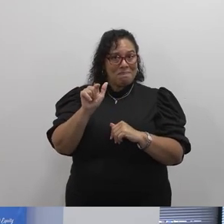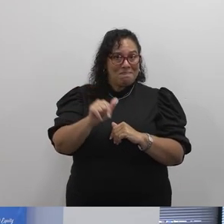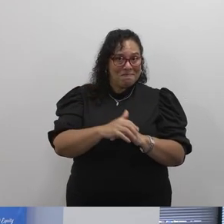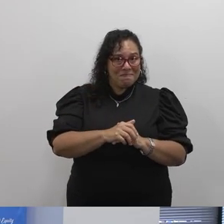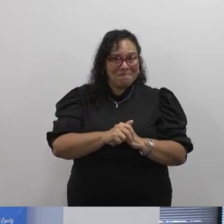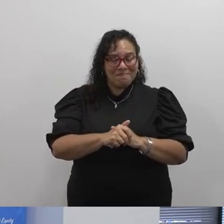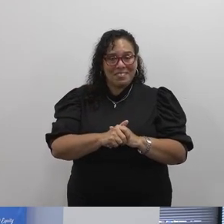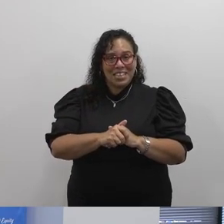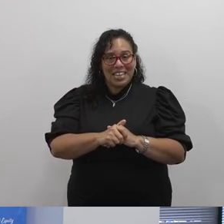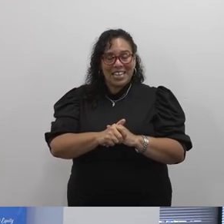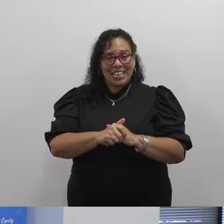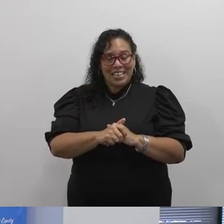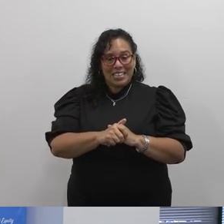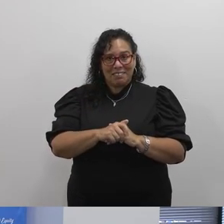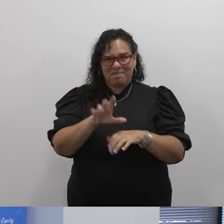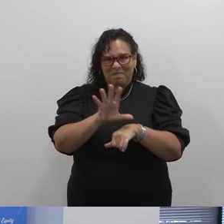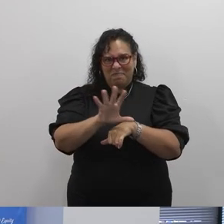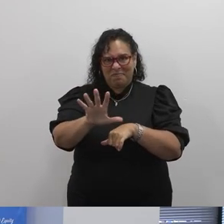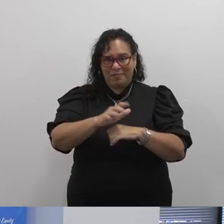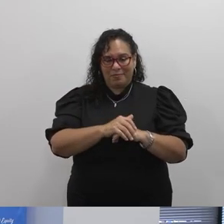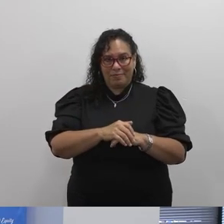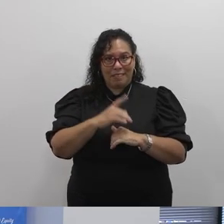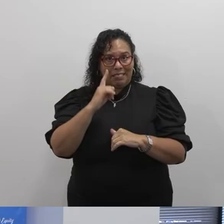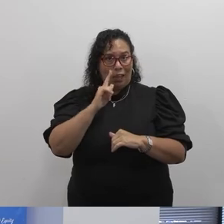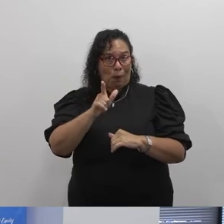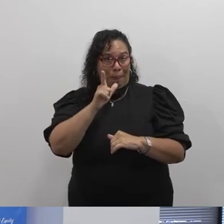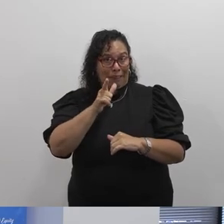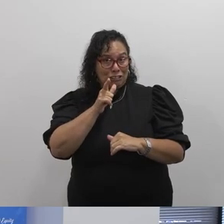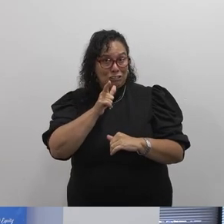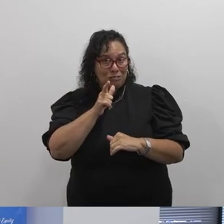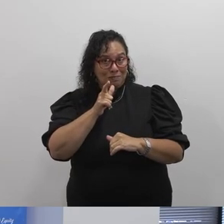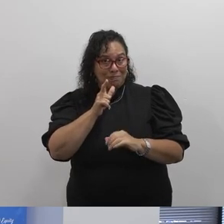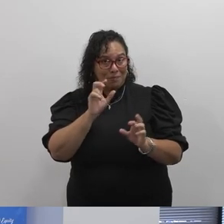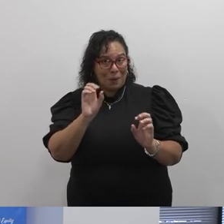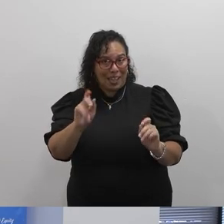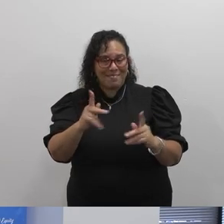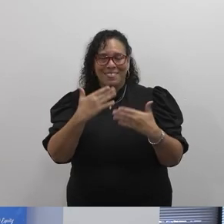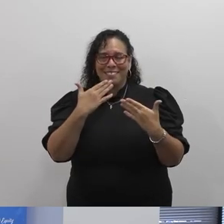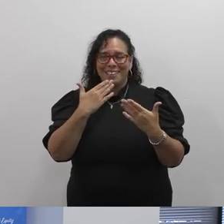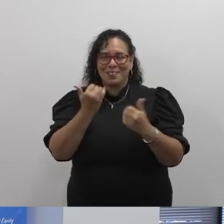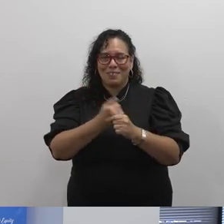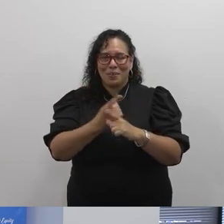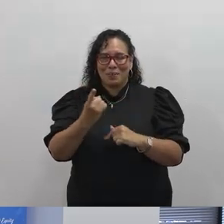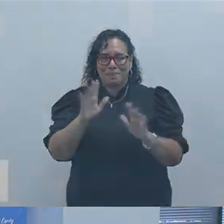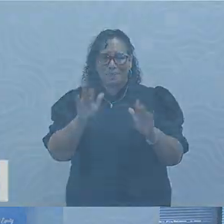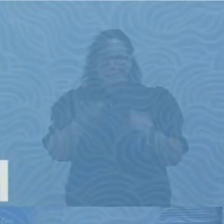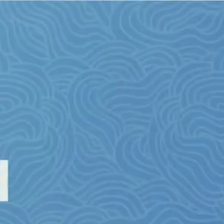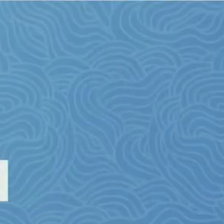And I believe we have lunch. Okay. Thank you, everyone. Probably, yeah.